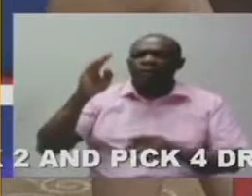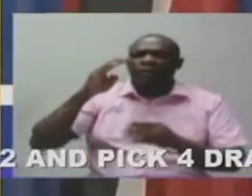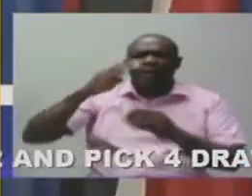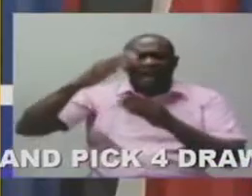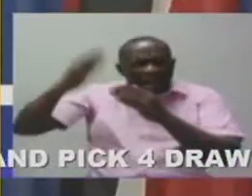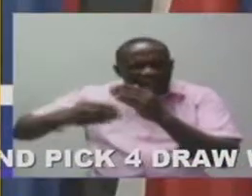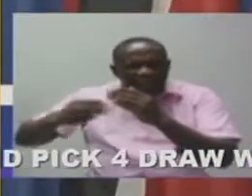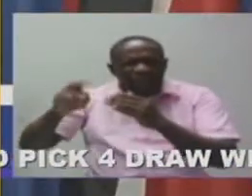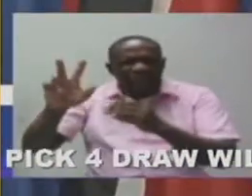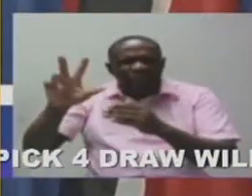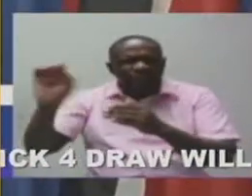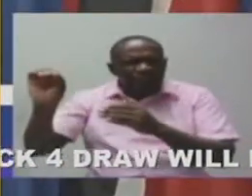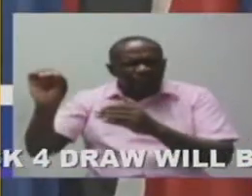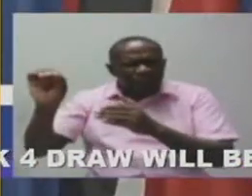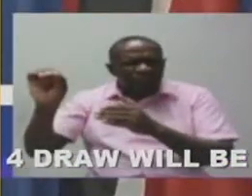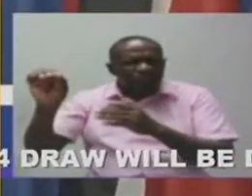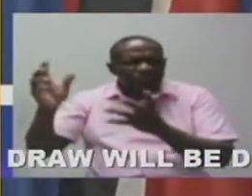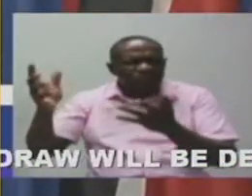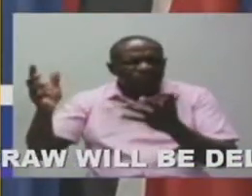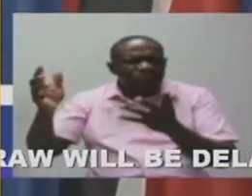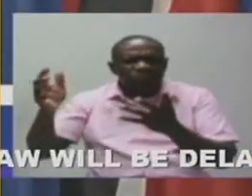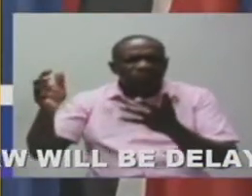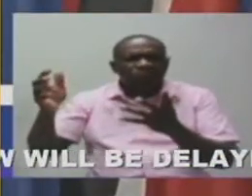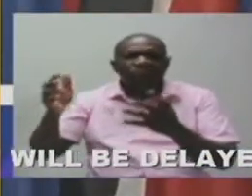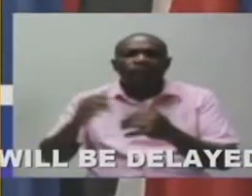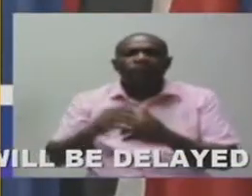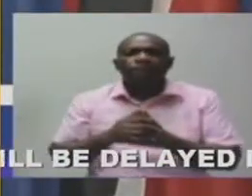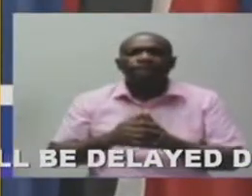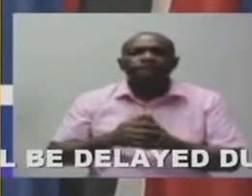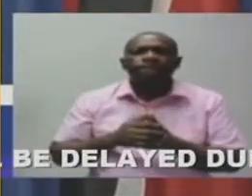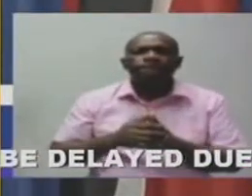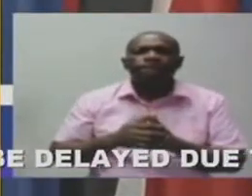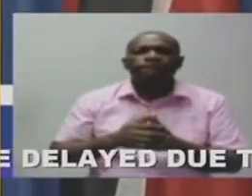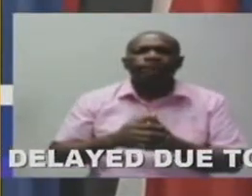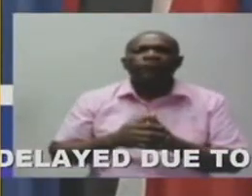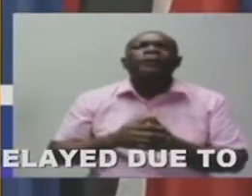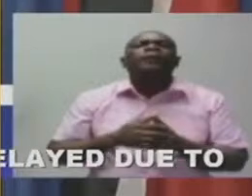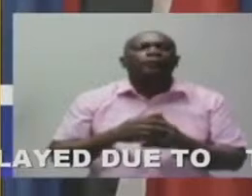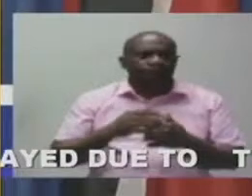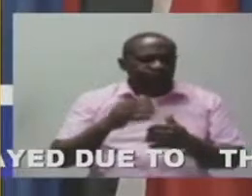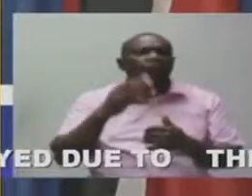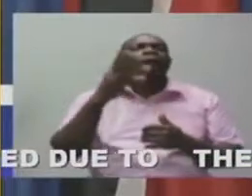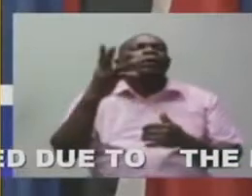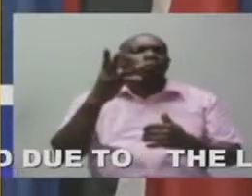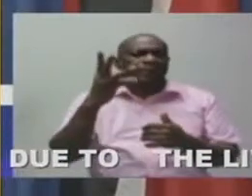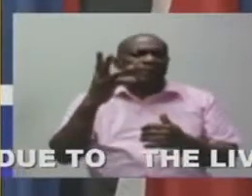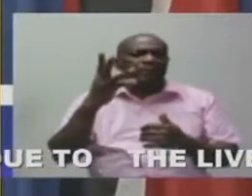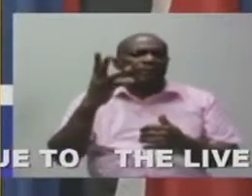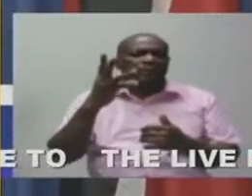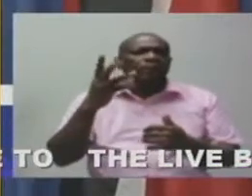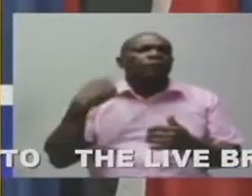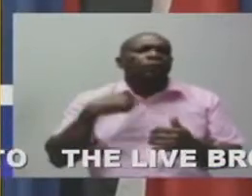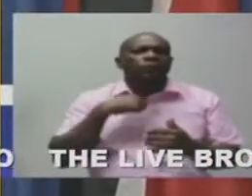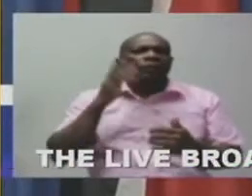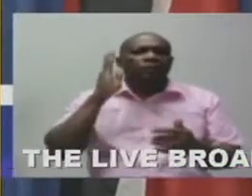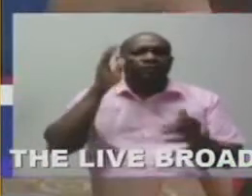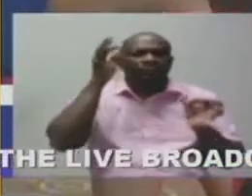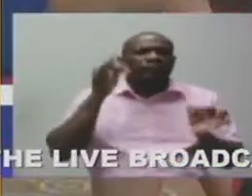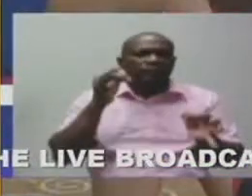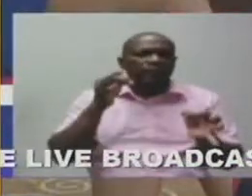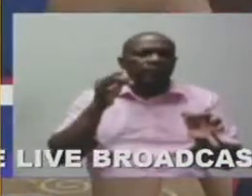Wednesday, Parliament meets, and we will take the requisite resolution, and it will come into effect immediately. One last